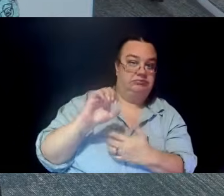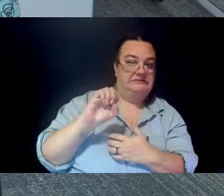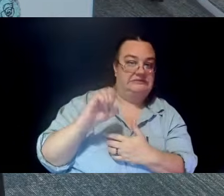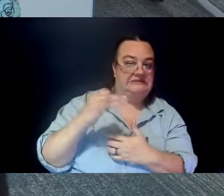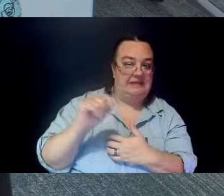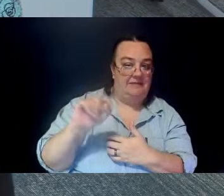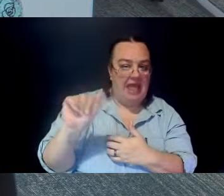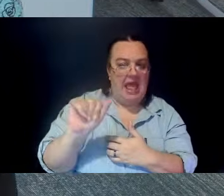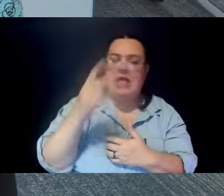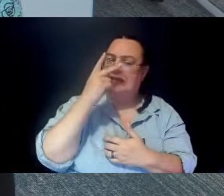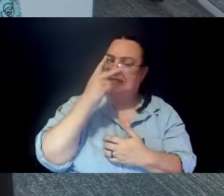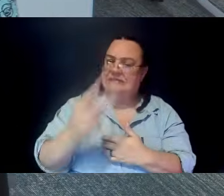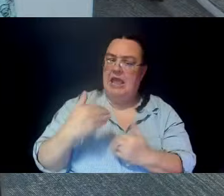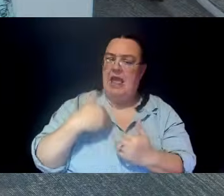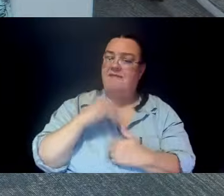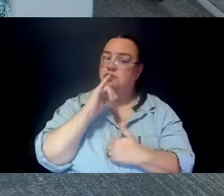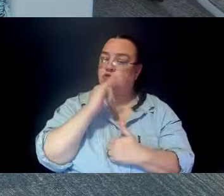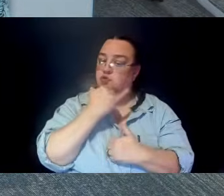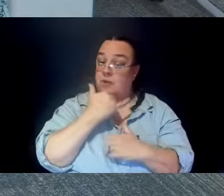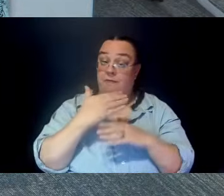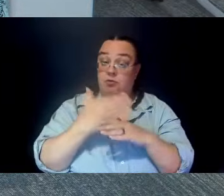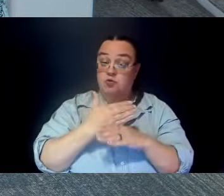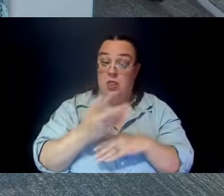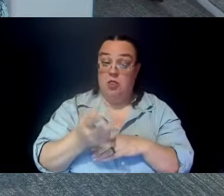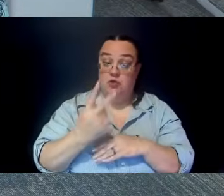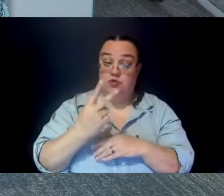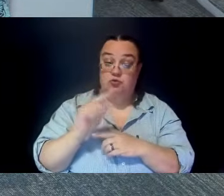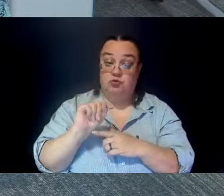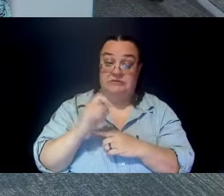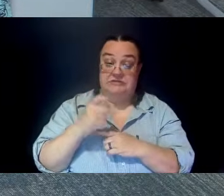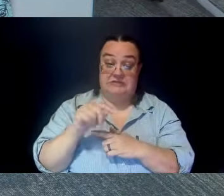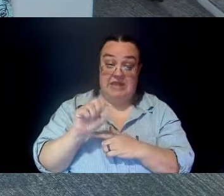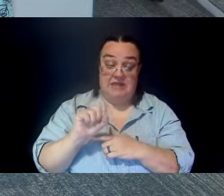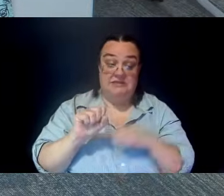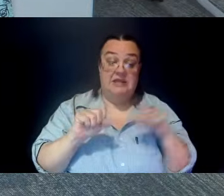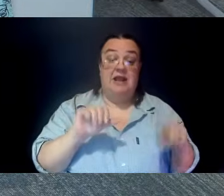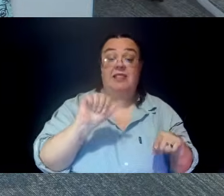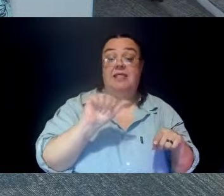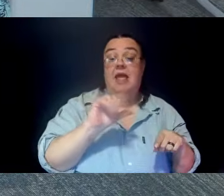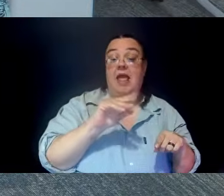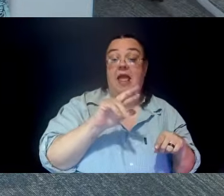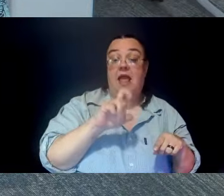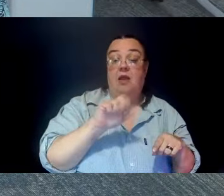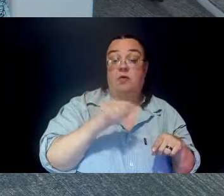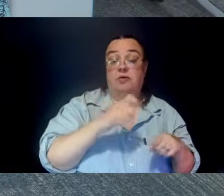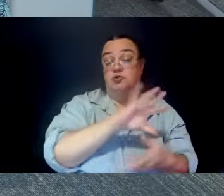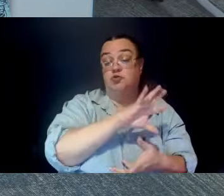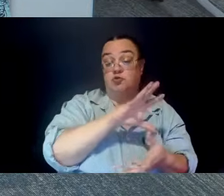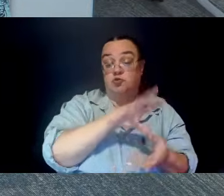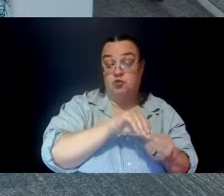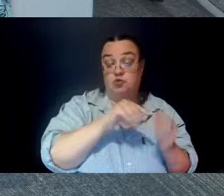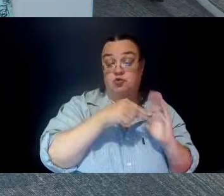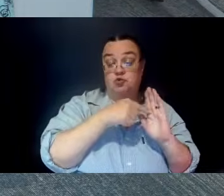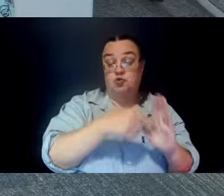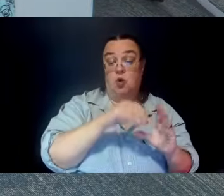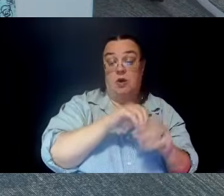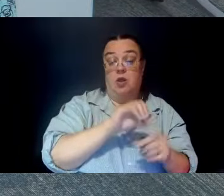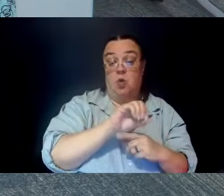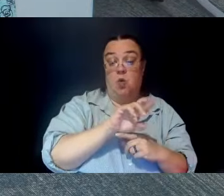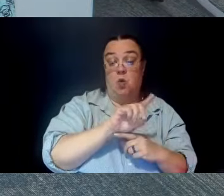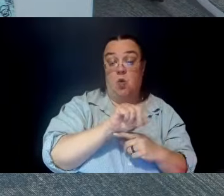there is a discrepancy between the two texts. The acreage total shown in the ordinance